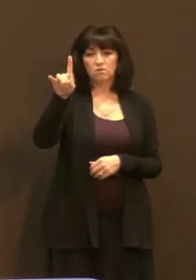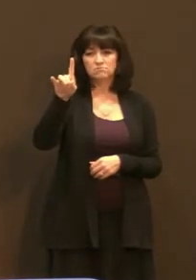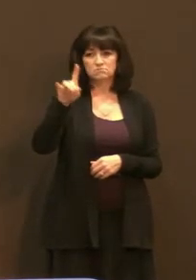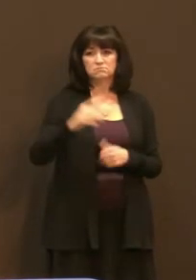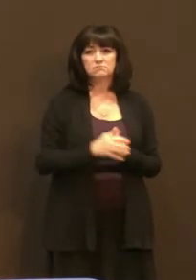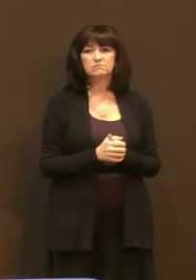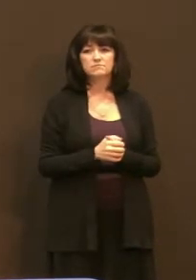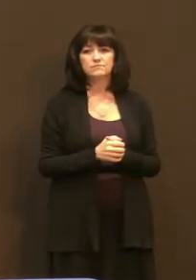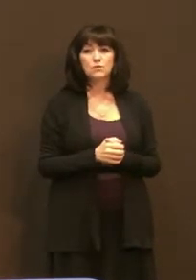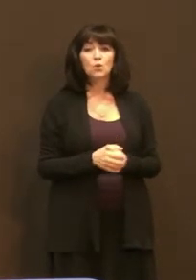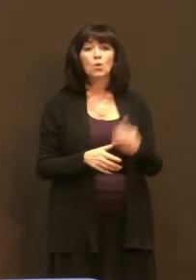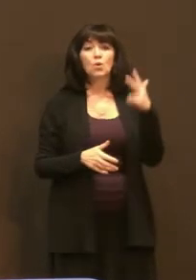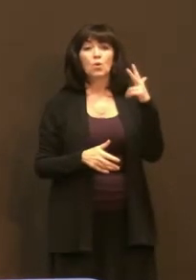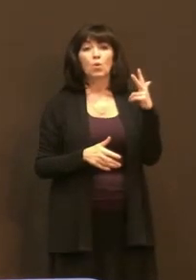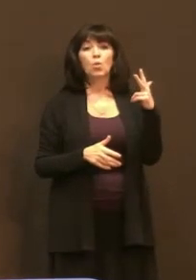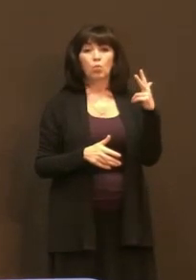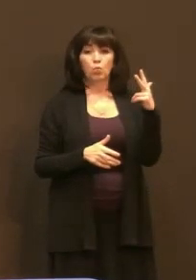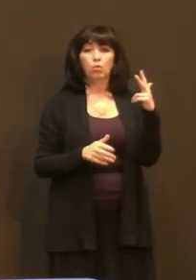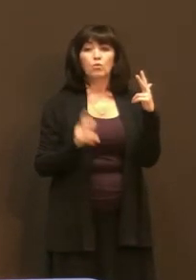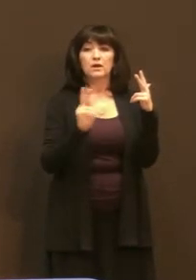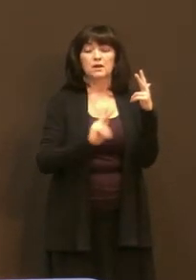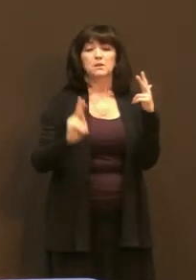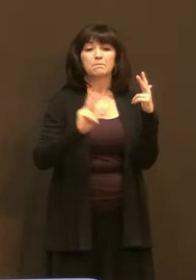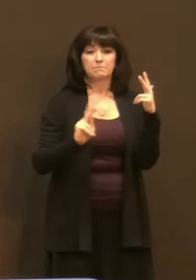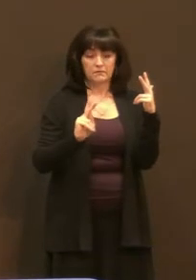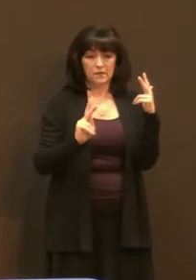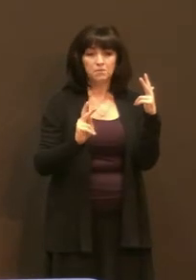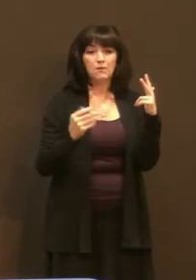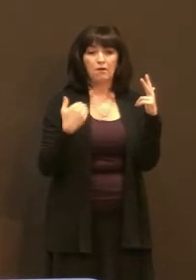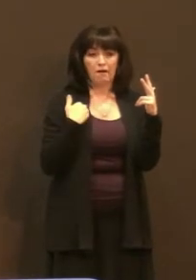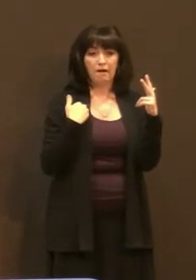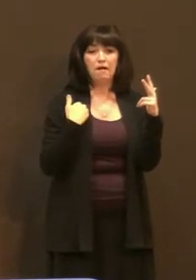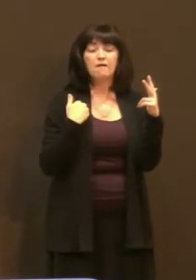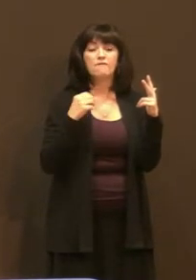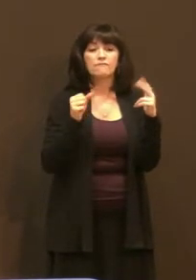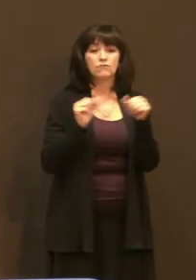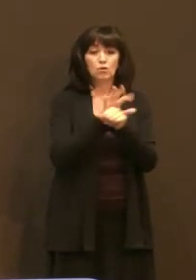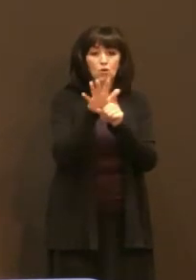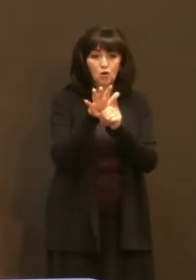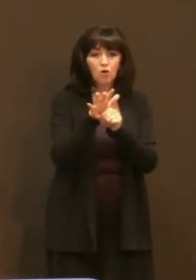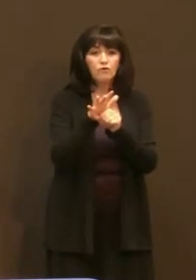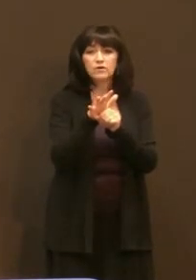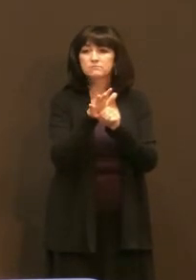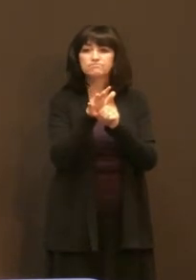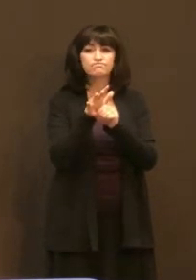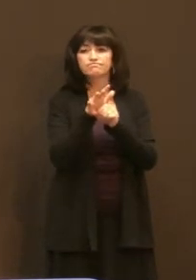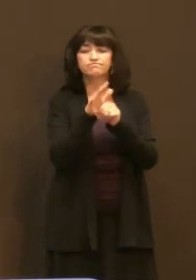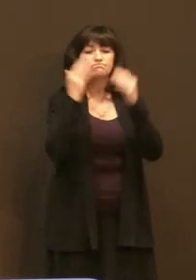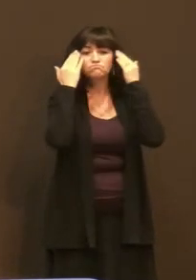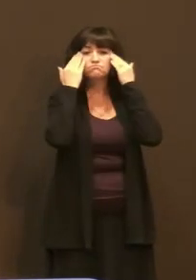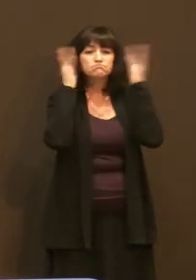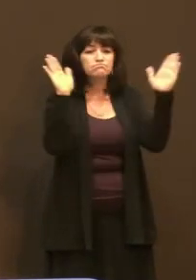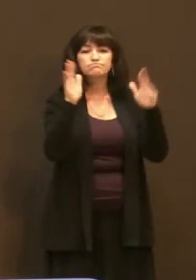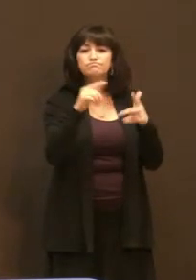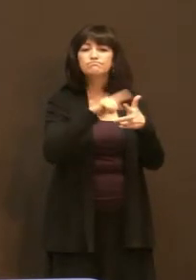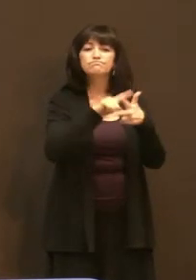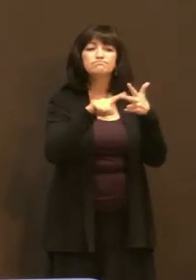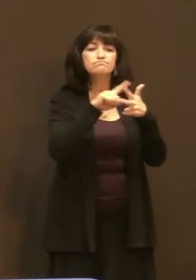County. We have actually had 3 cases with unknown geographic